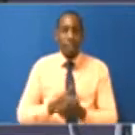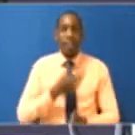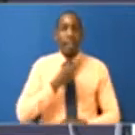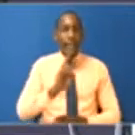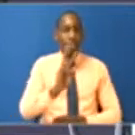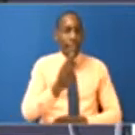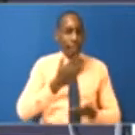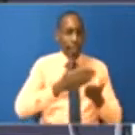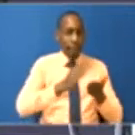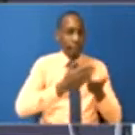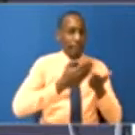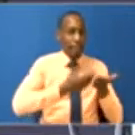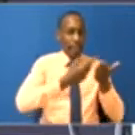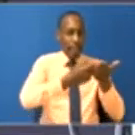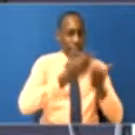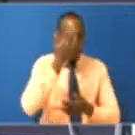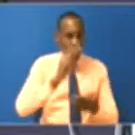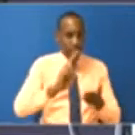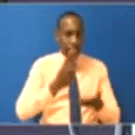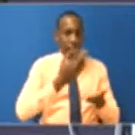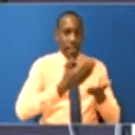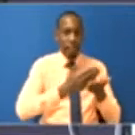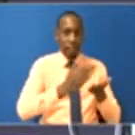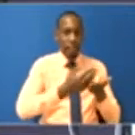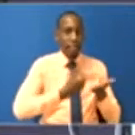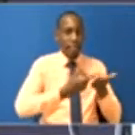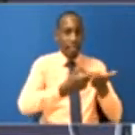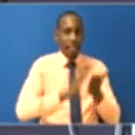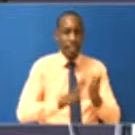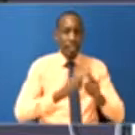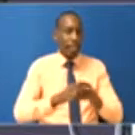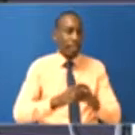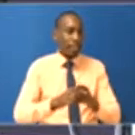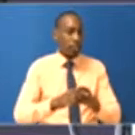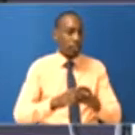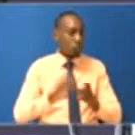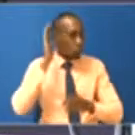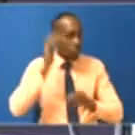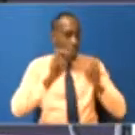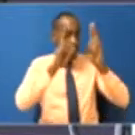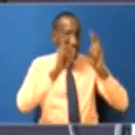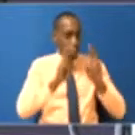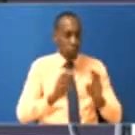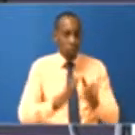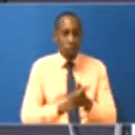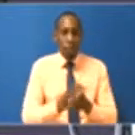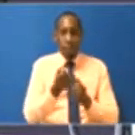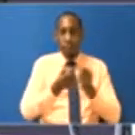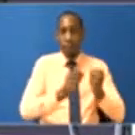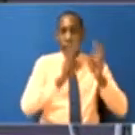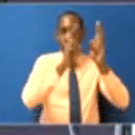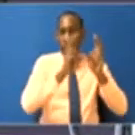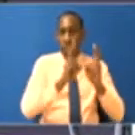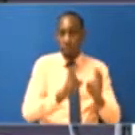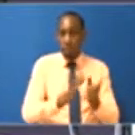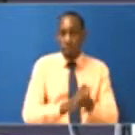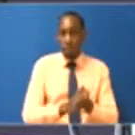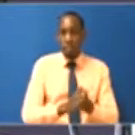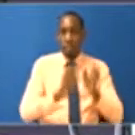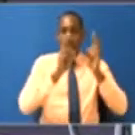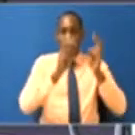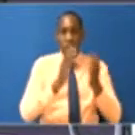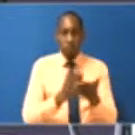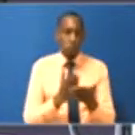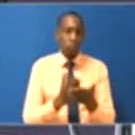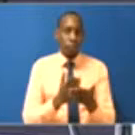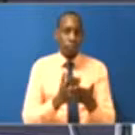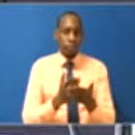the second part of the debate because in the second part of the debate i started hearing issues unfortunately there are too few issues the issue that i had that for